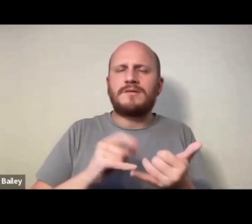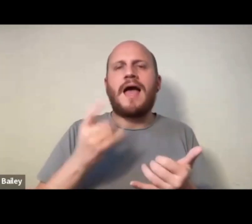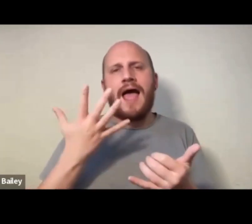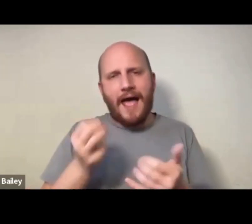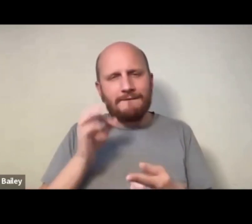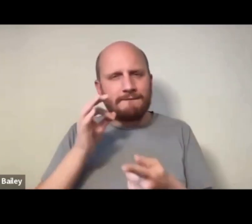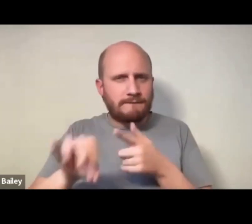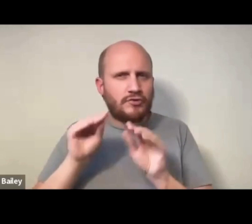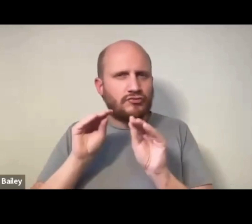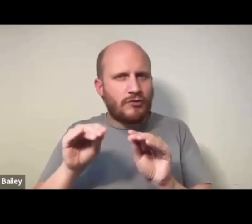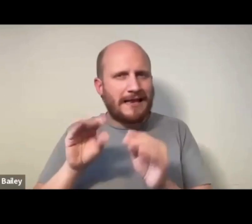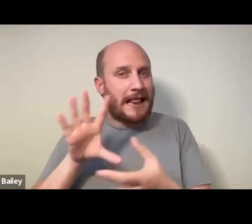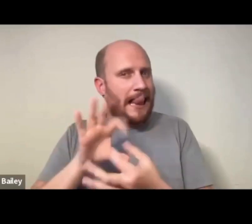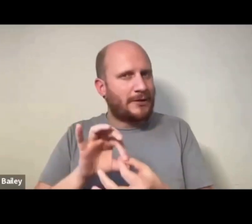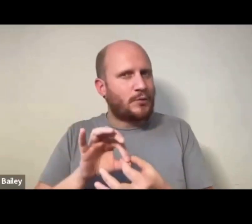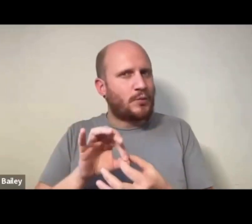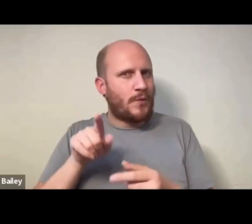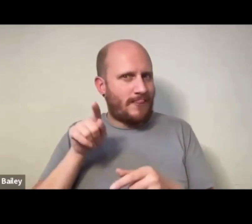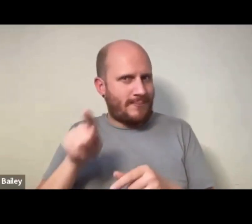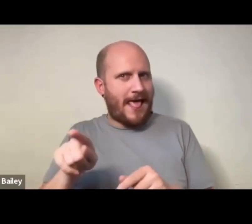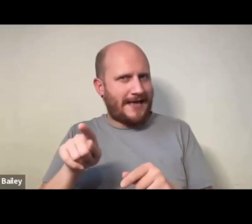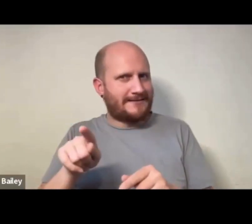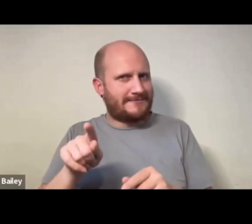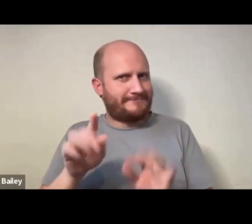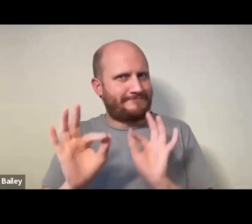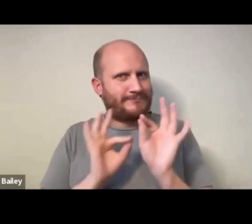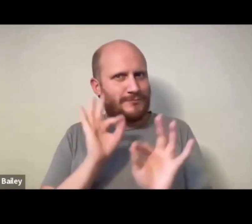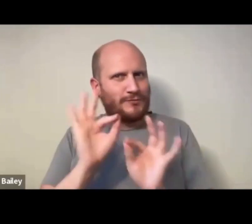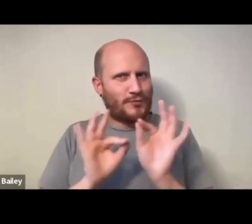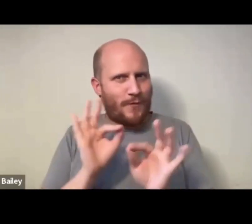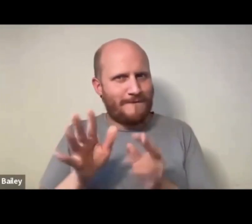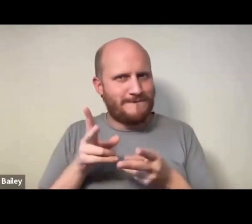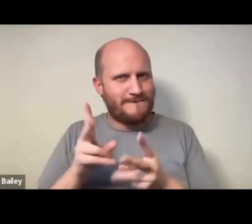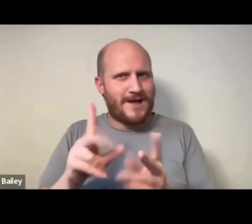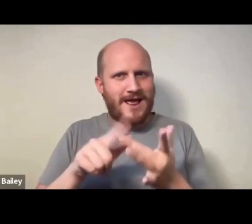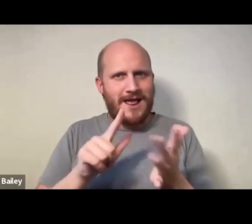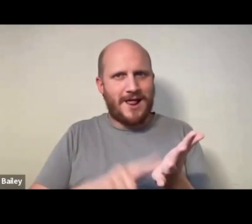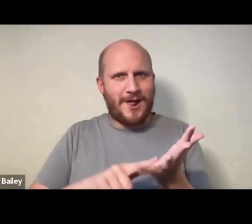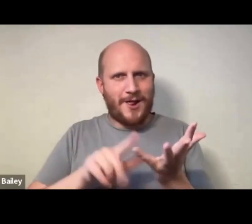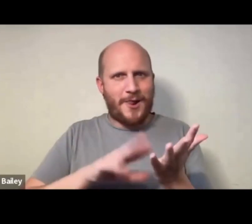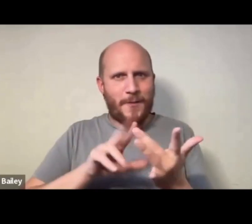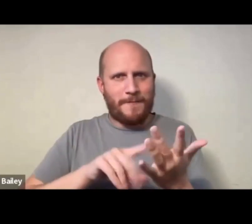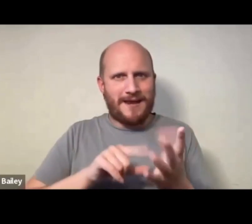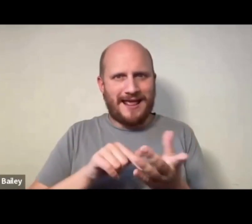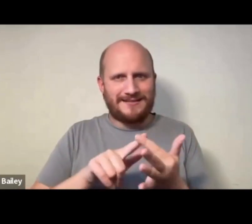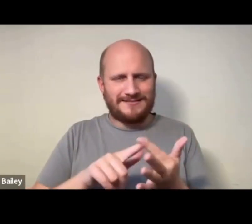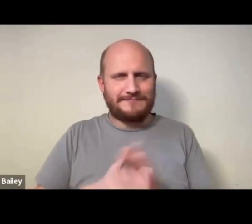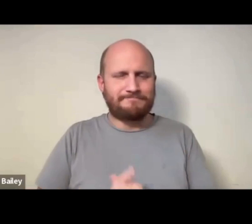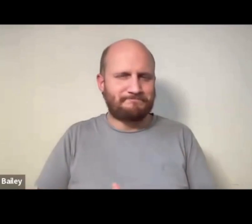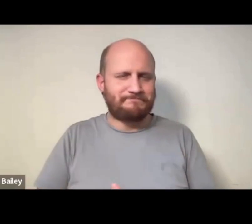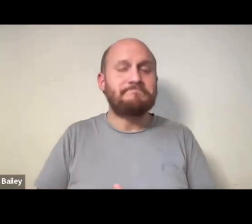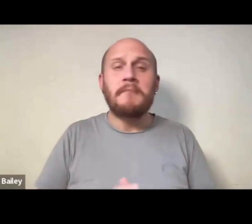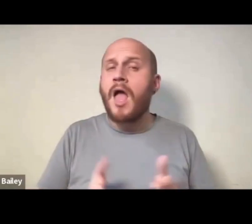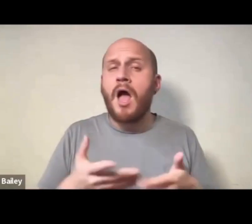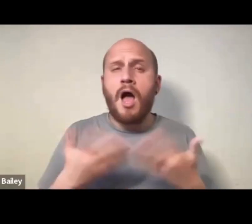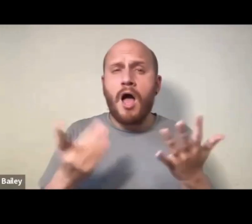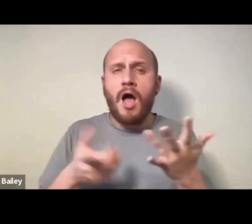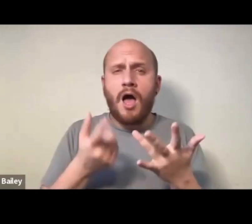a better place to get clearer answers. Any other questions?